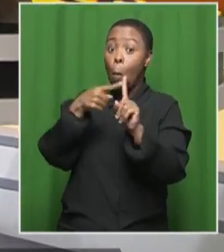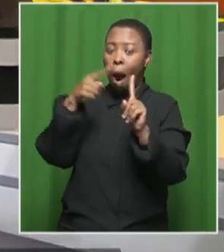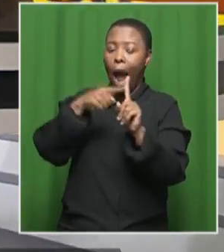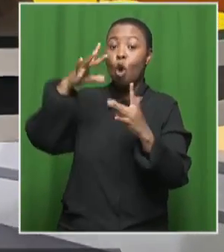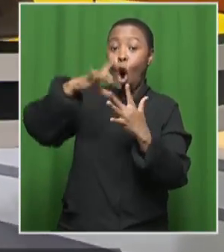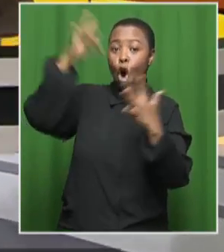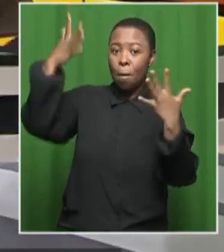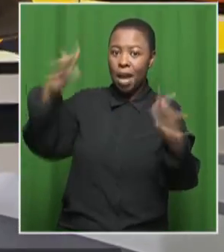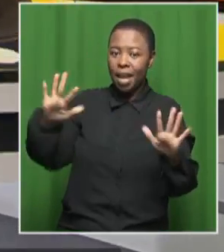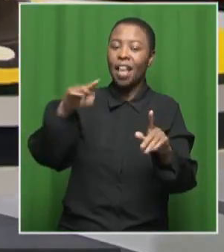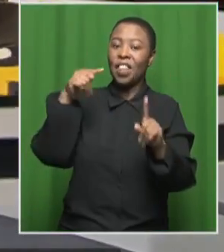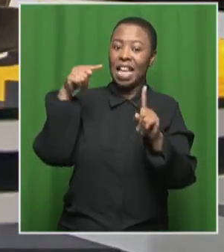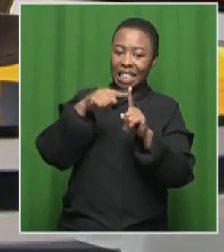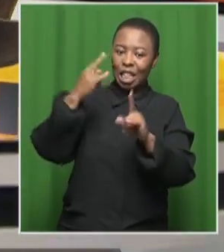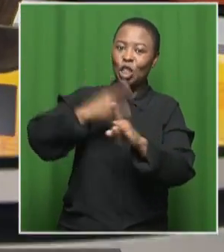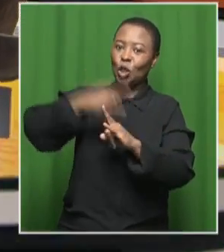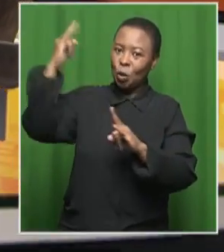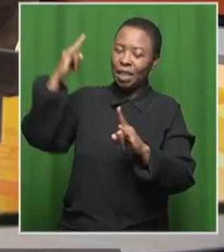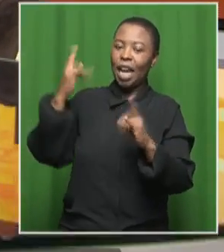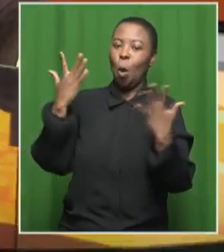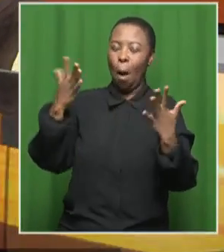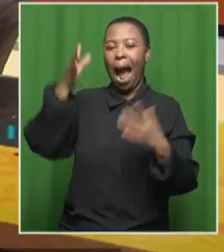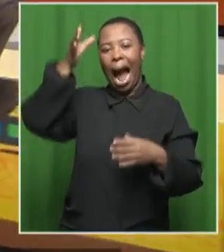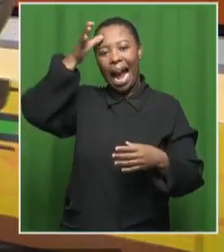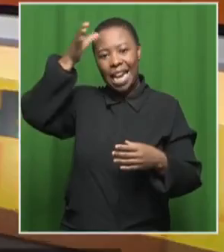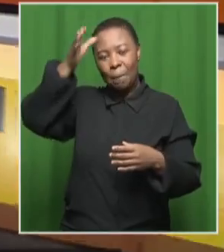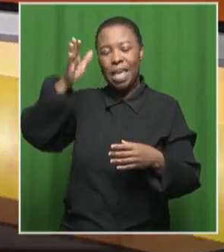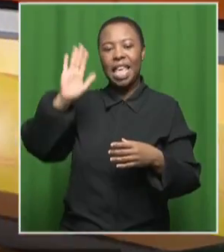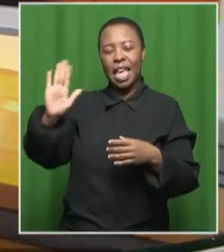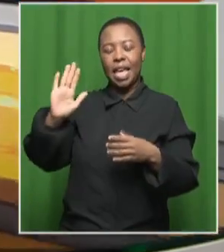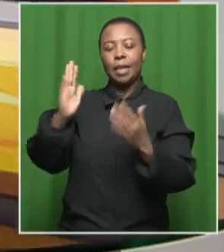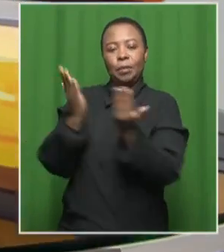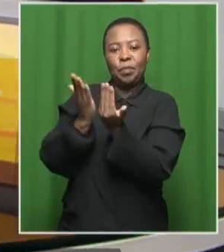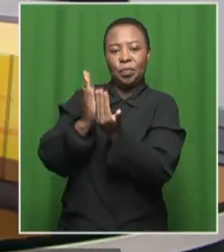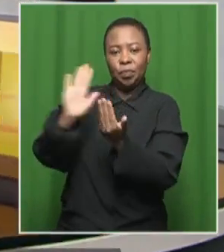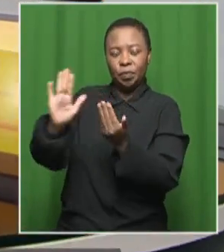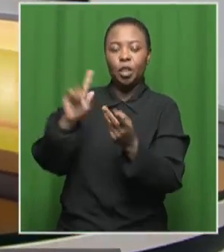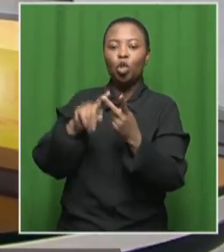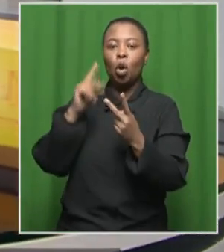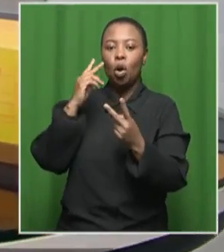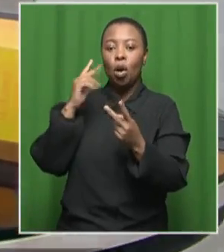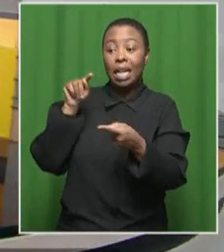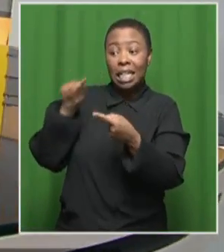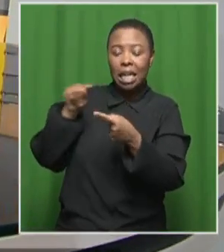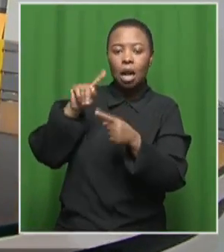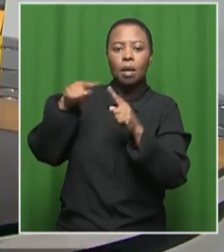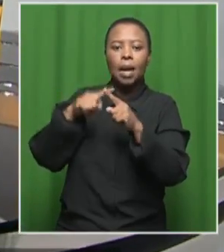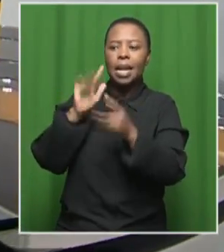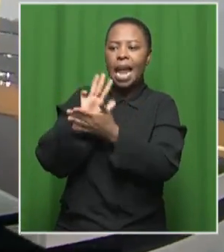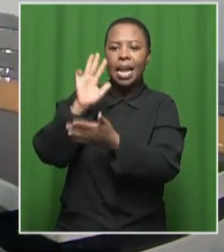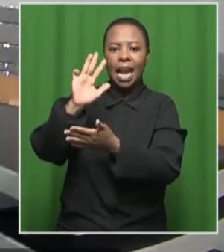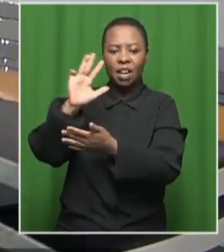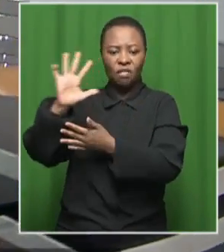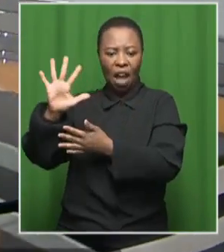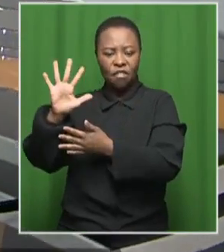won a Student Academy. Wow. Right? And this looks at the 1985 state of